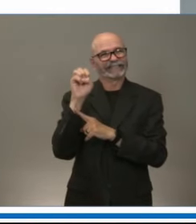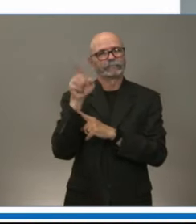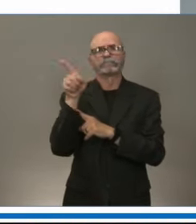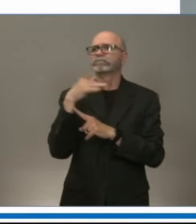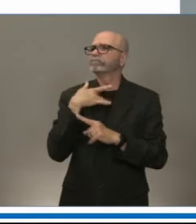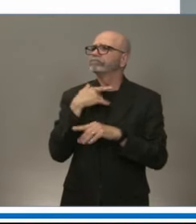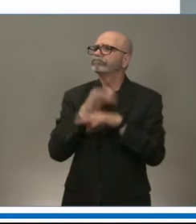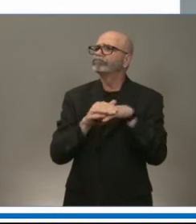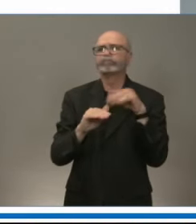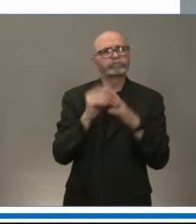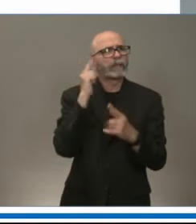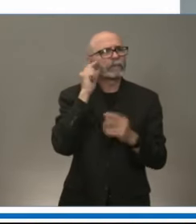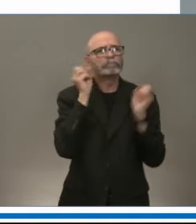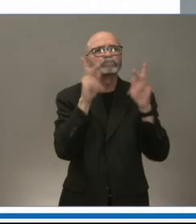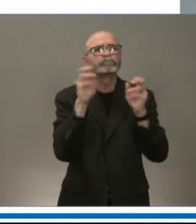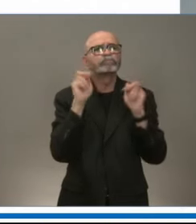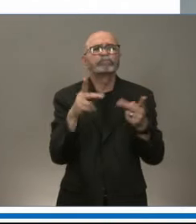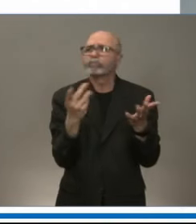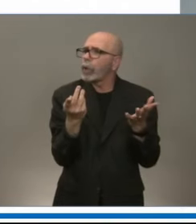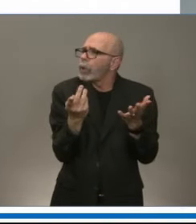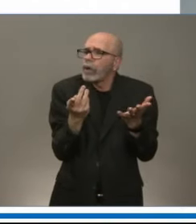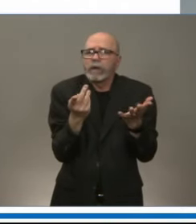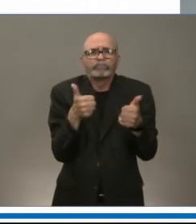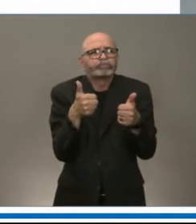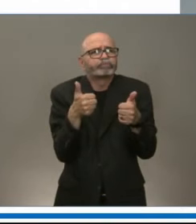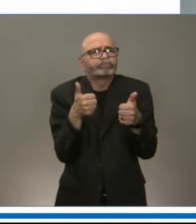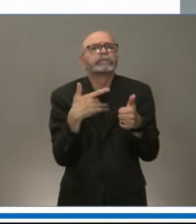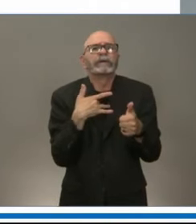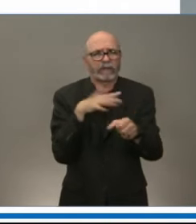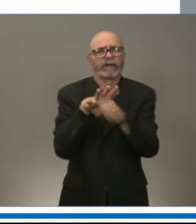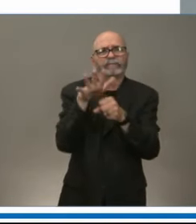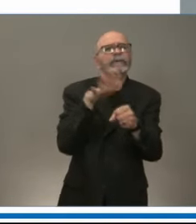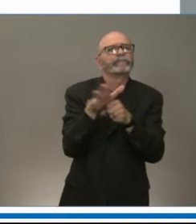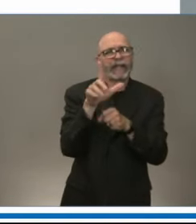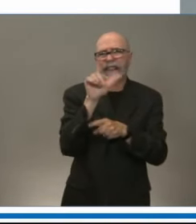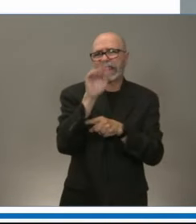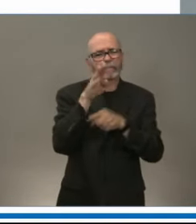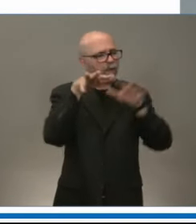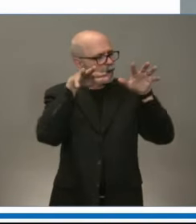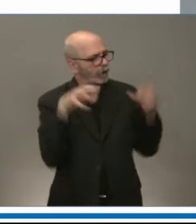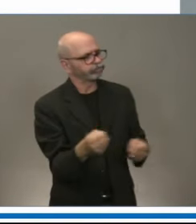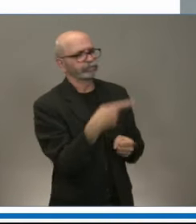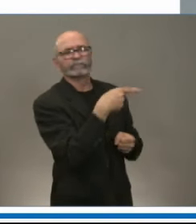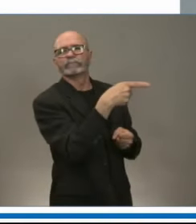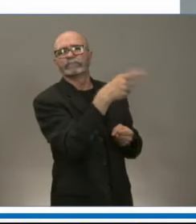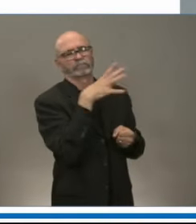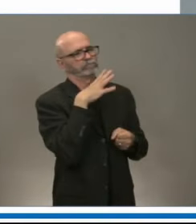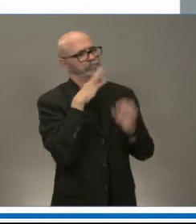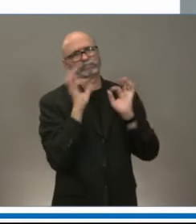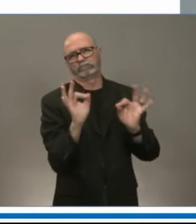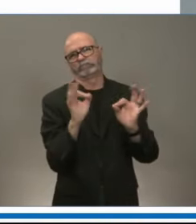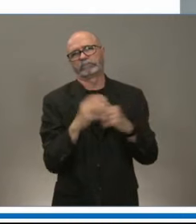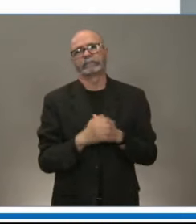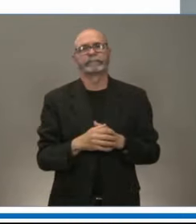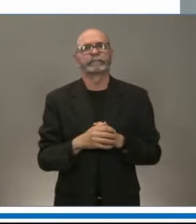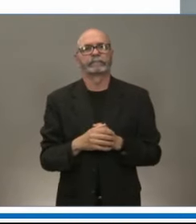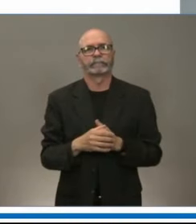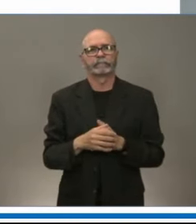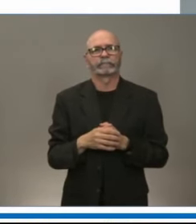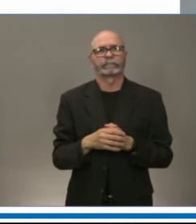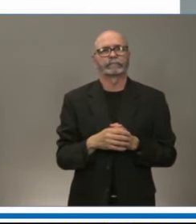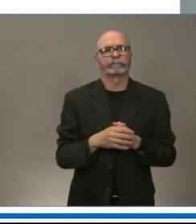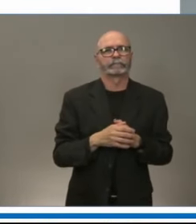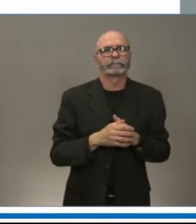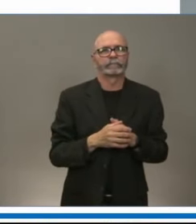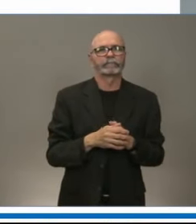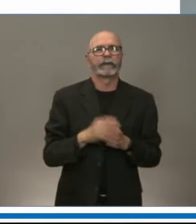led by the federal government as well to ensure labs have adequate supplies. So we have what we need for now, and there are ways that we're working nationally